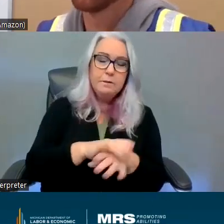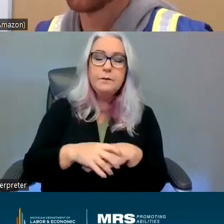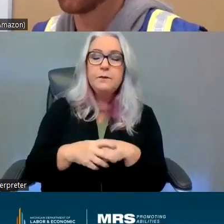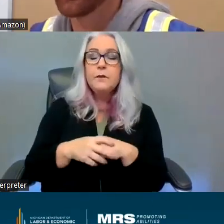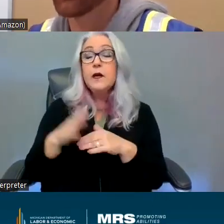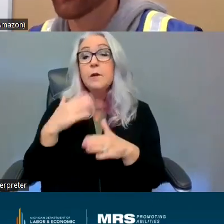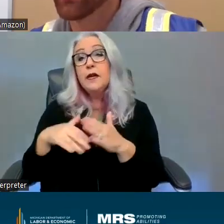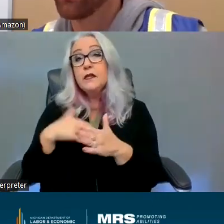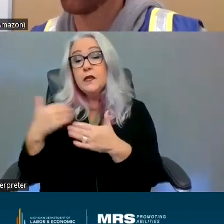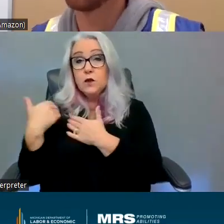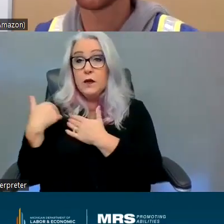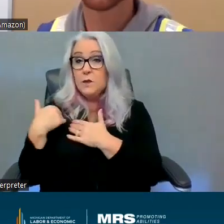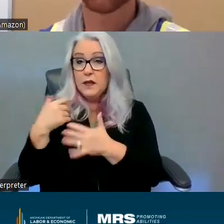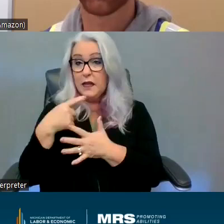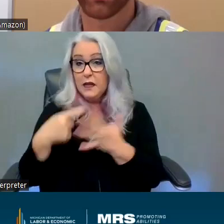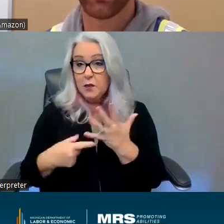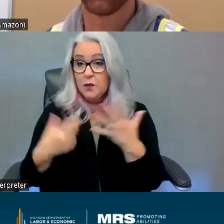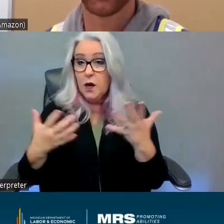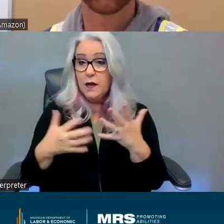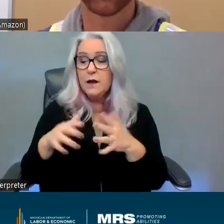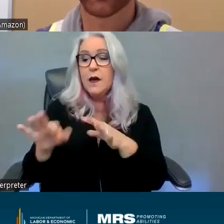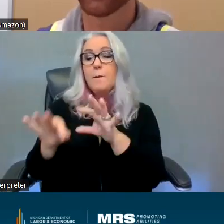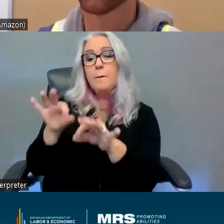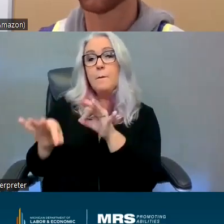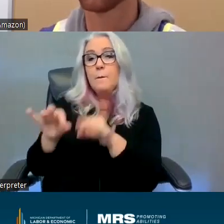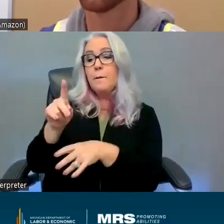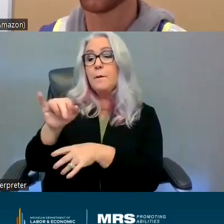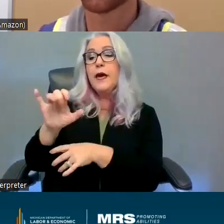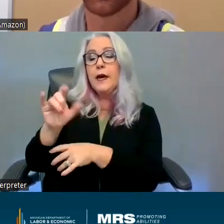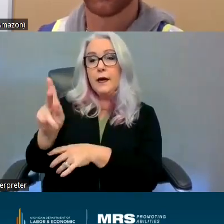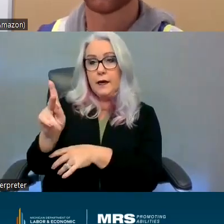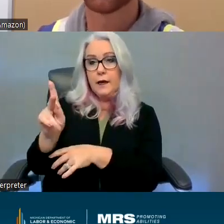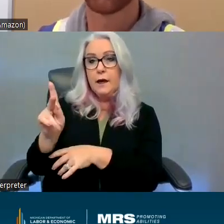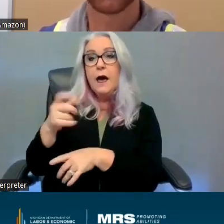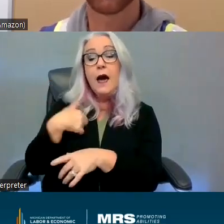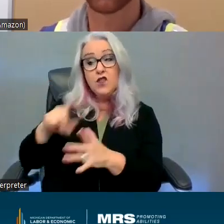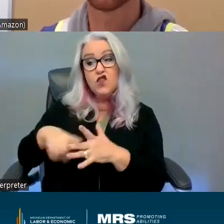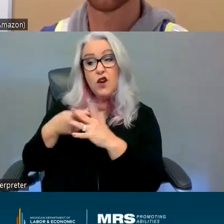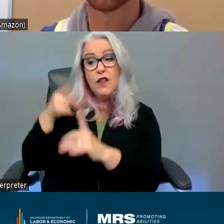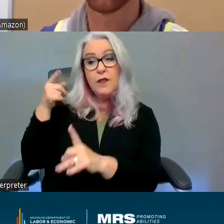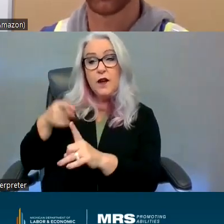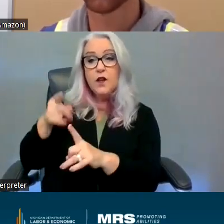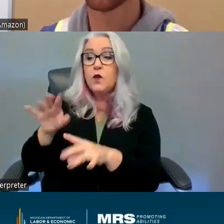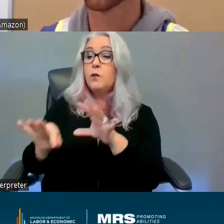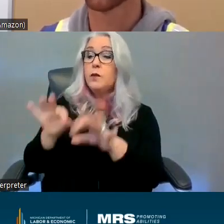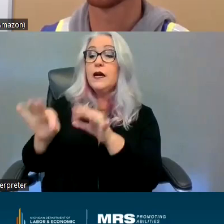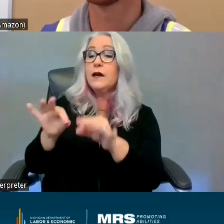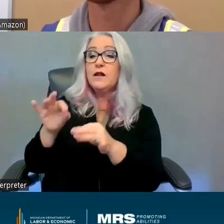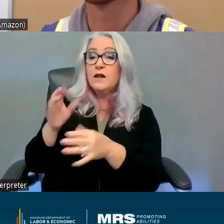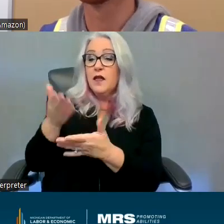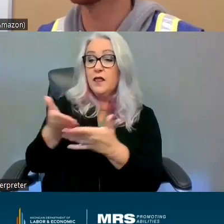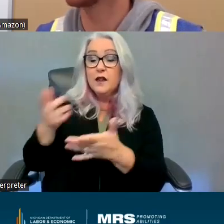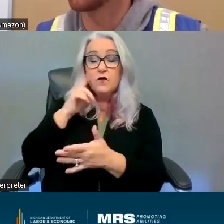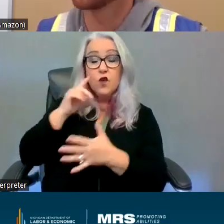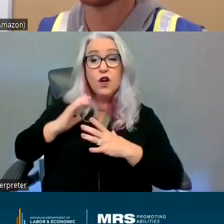responsibilities can be anywhere from pick. So when I started, I was in the pick, which is picking out items for